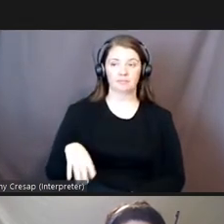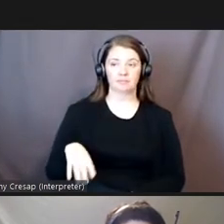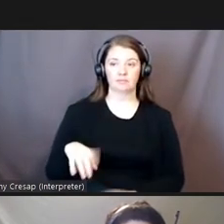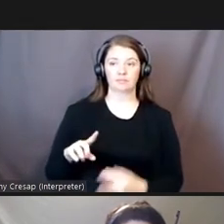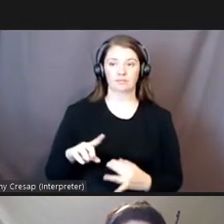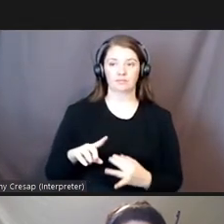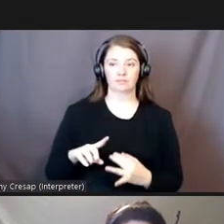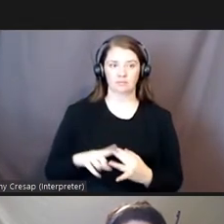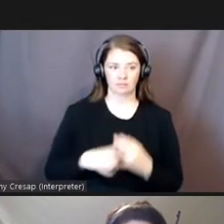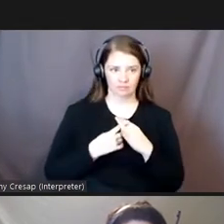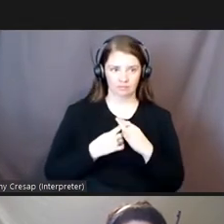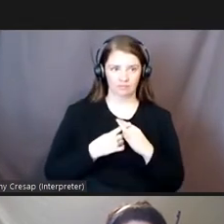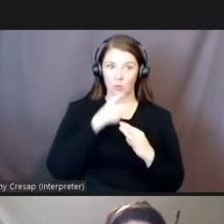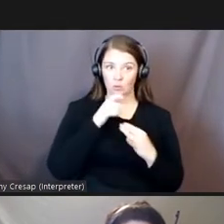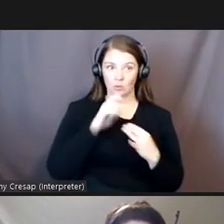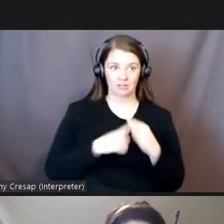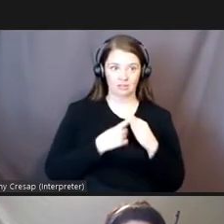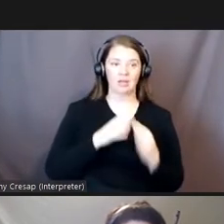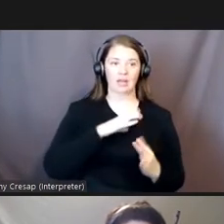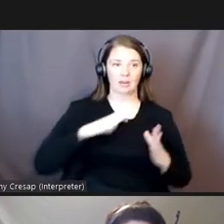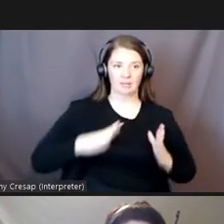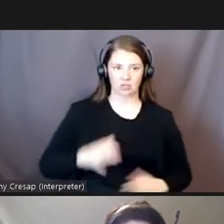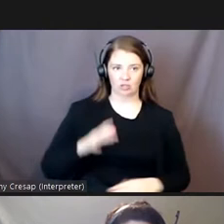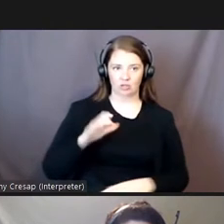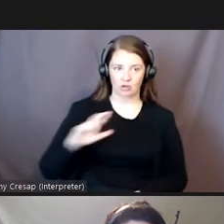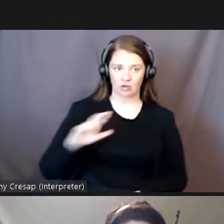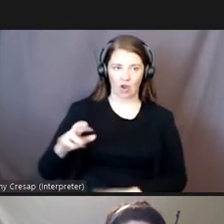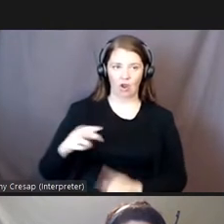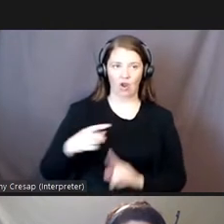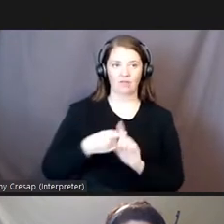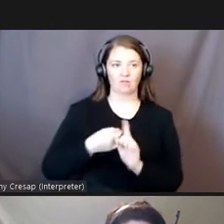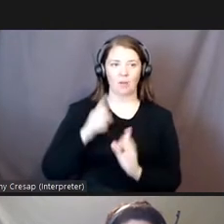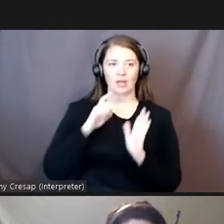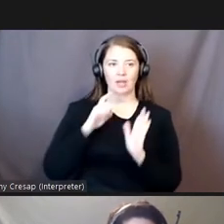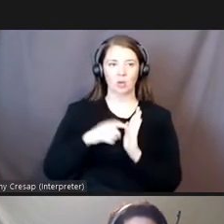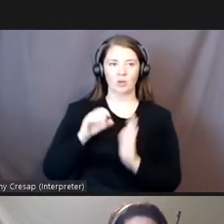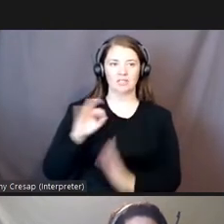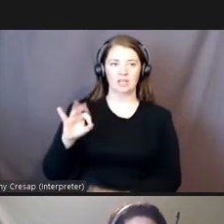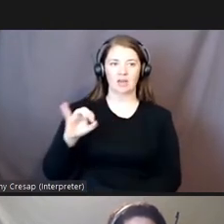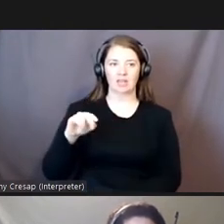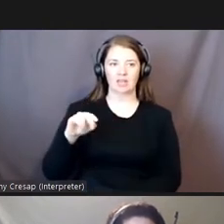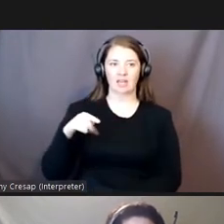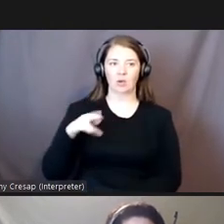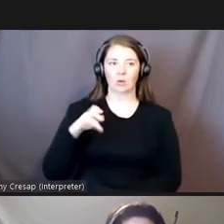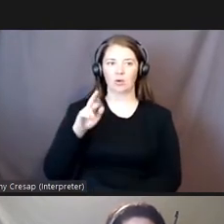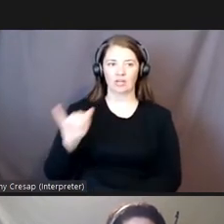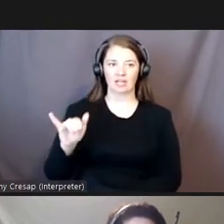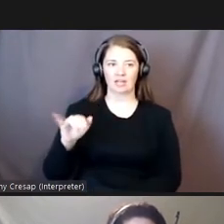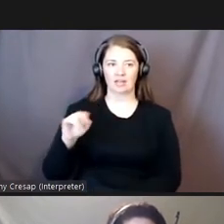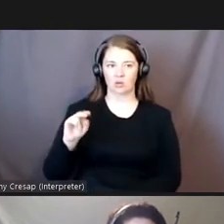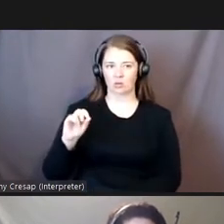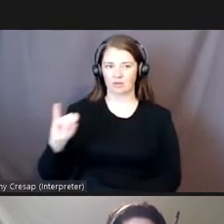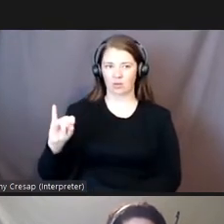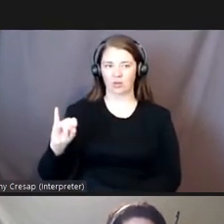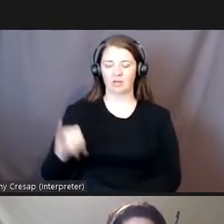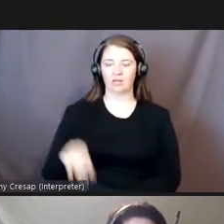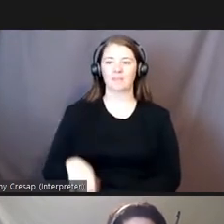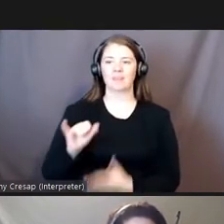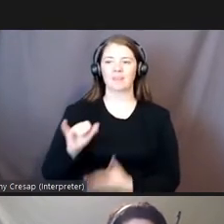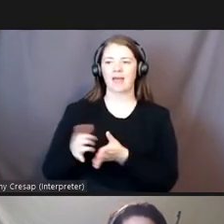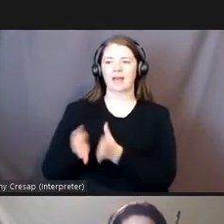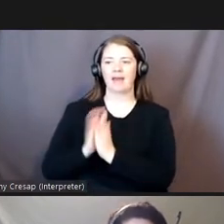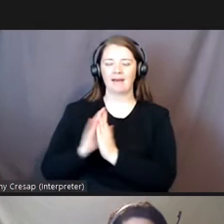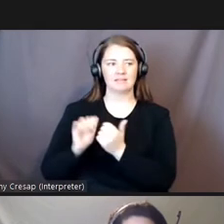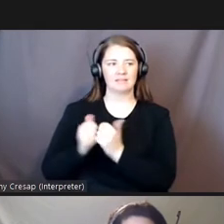initiated by Commissioner Carr through a notice of inquiry. And the notice of inquiry just basically asked how